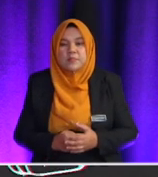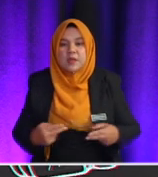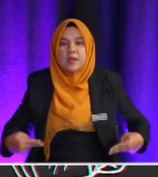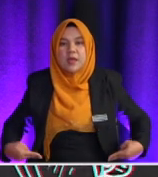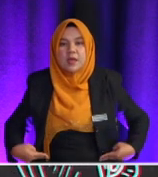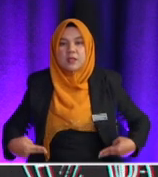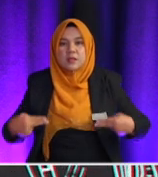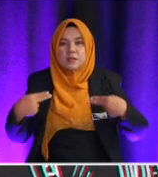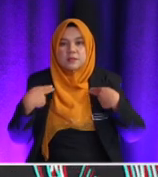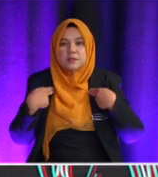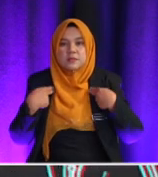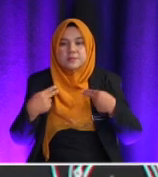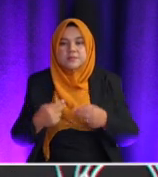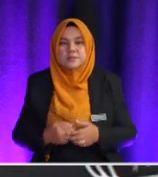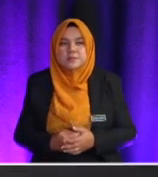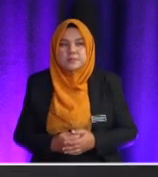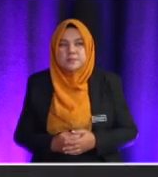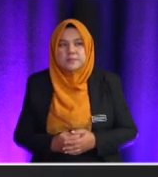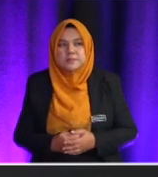Health.